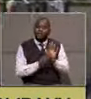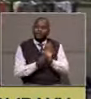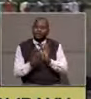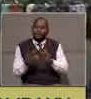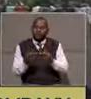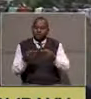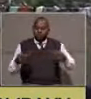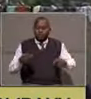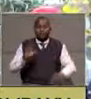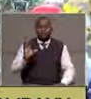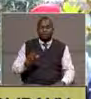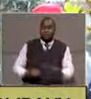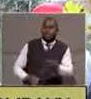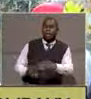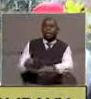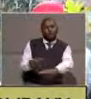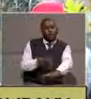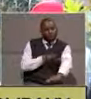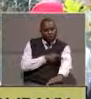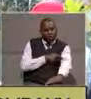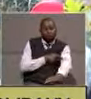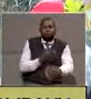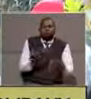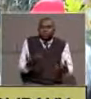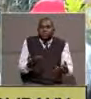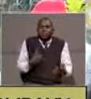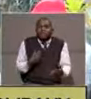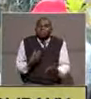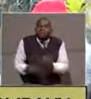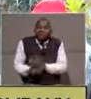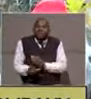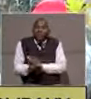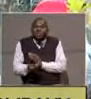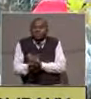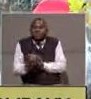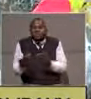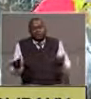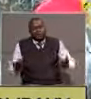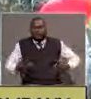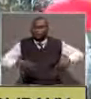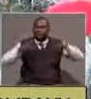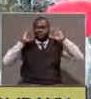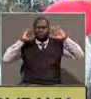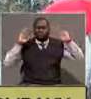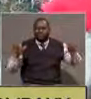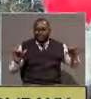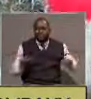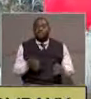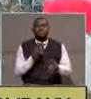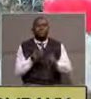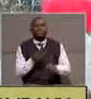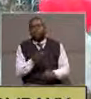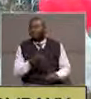against the company. Took long, and it's like they were asking for money, and I was like, these guys are